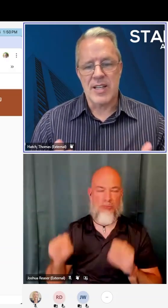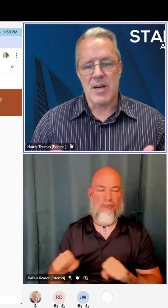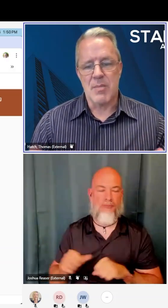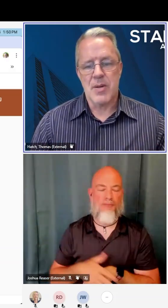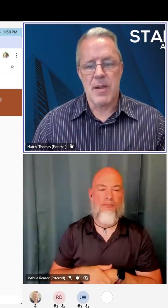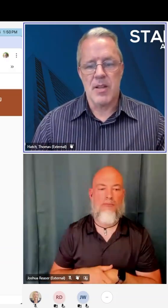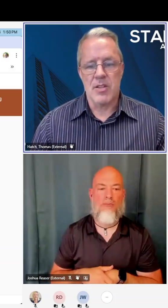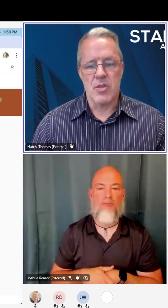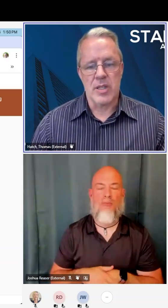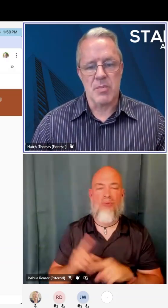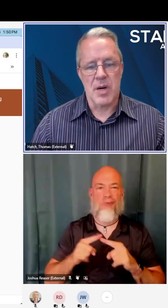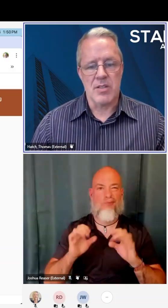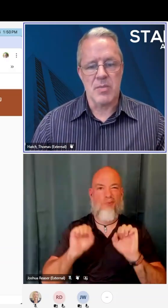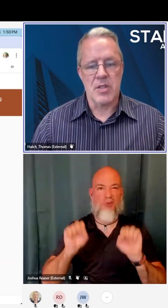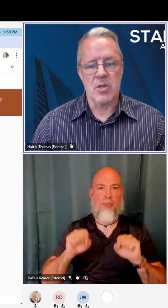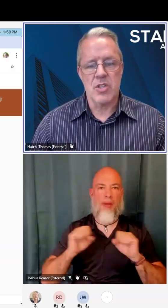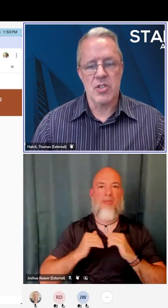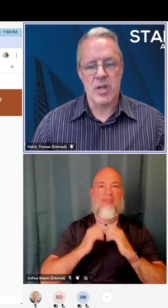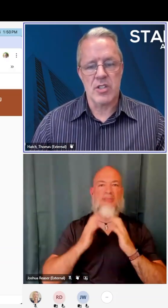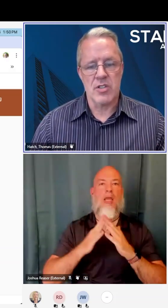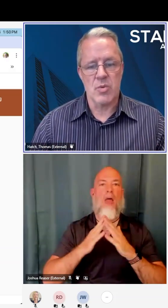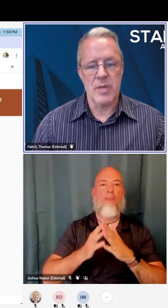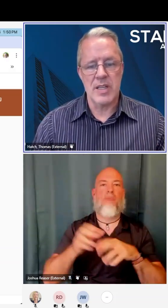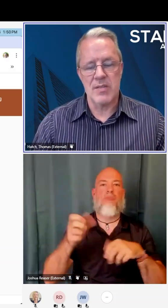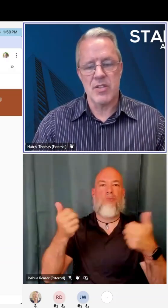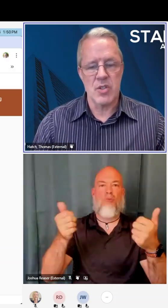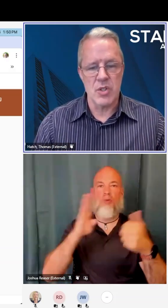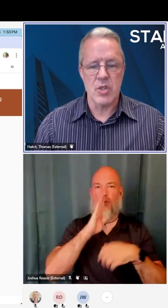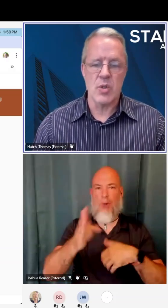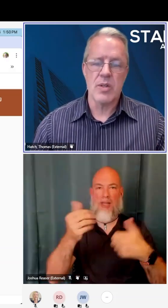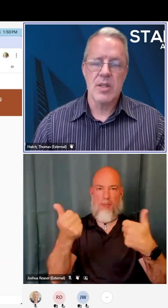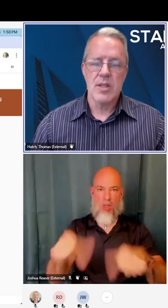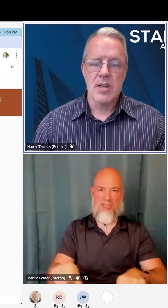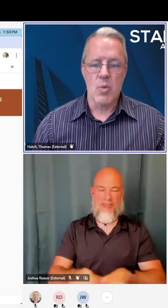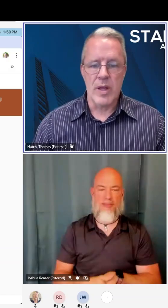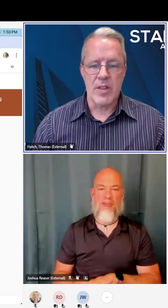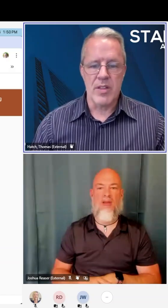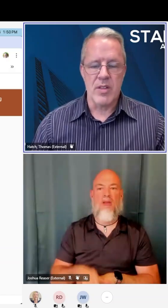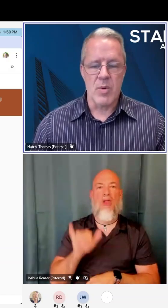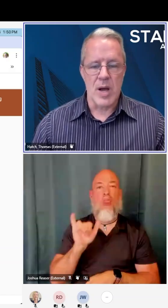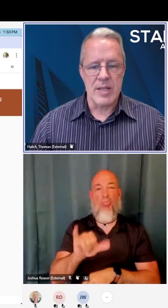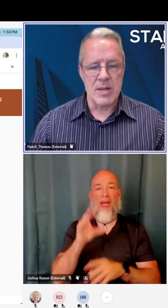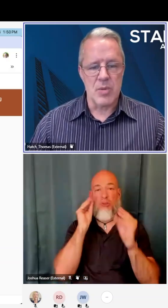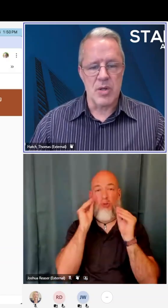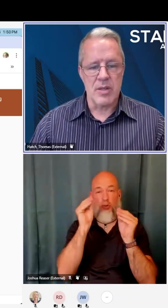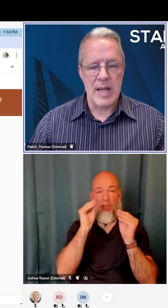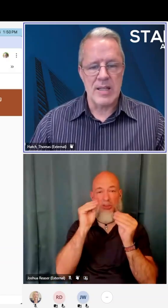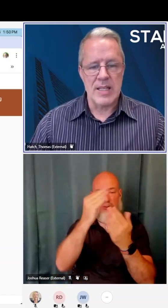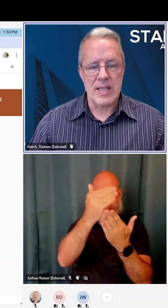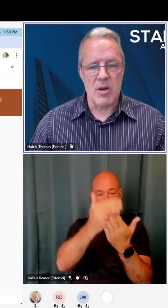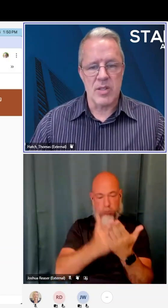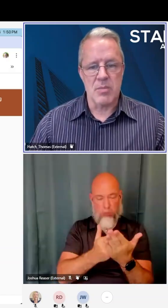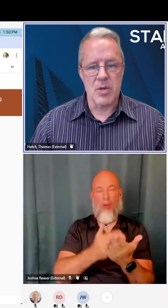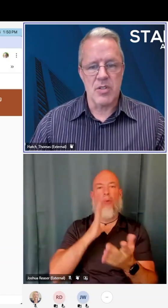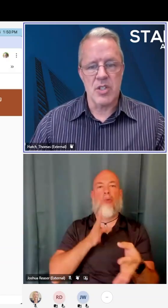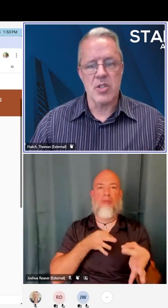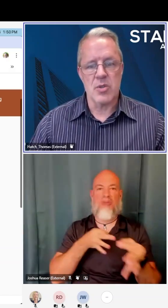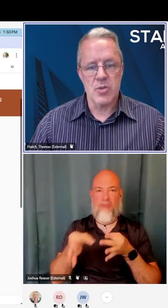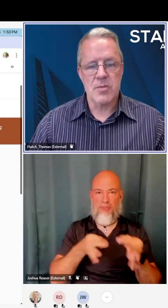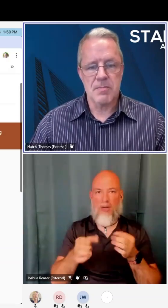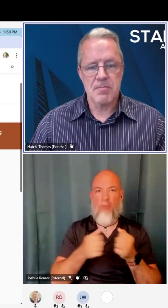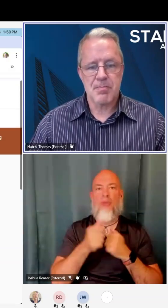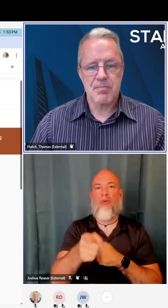to set up the direct deposit. But those instructions will be given to you with the routing number and the account number